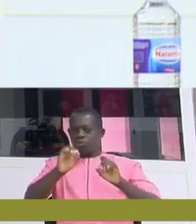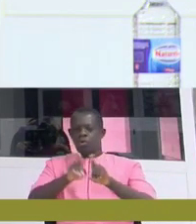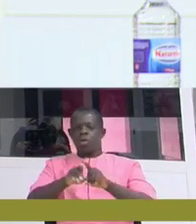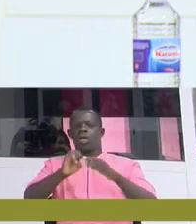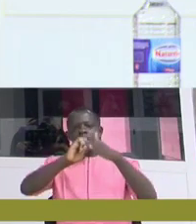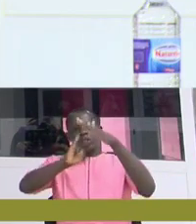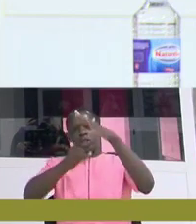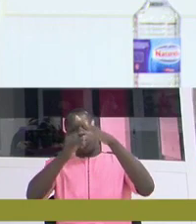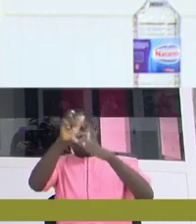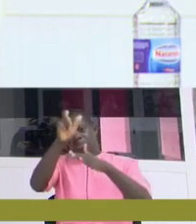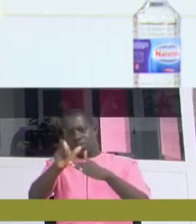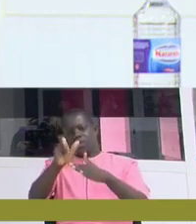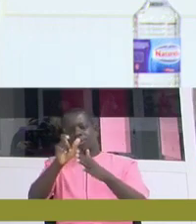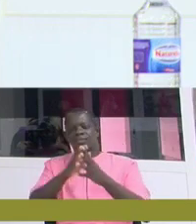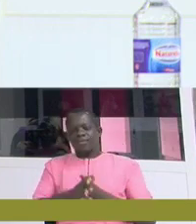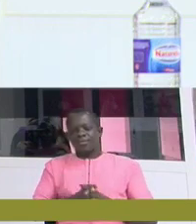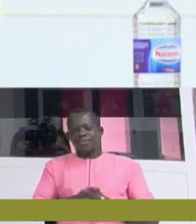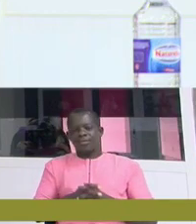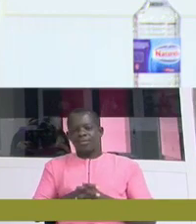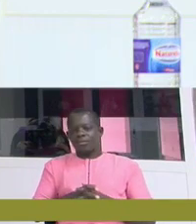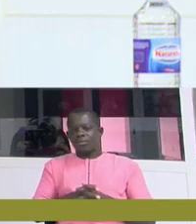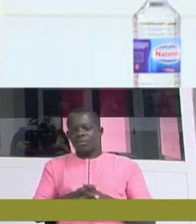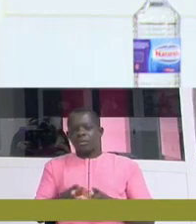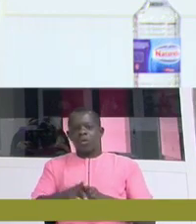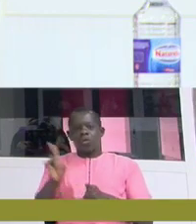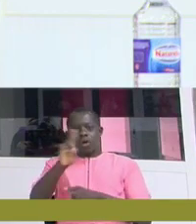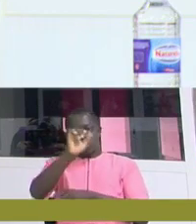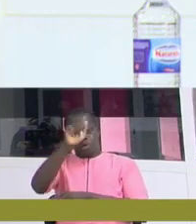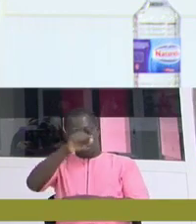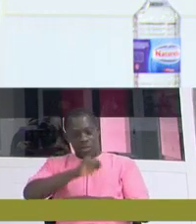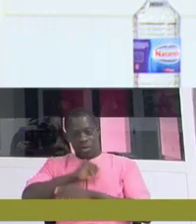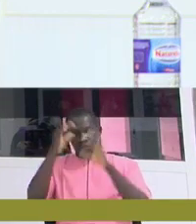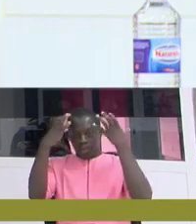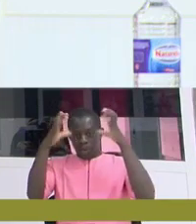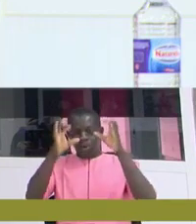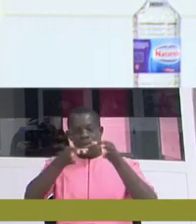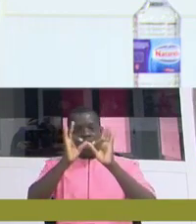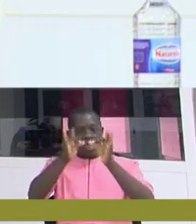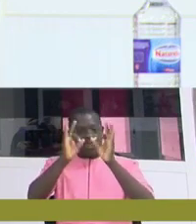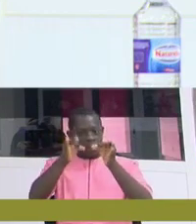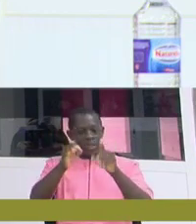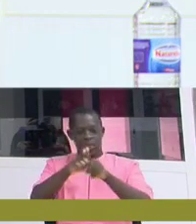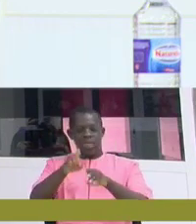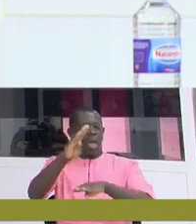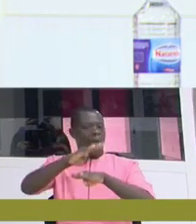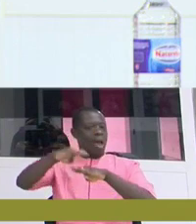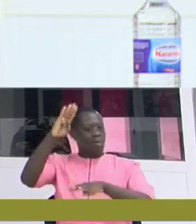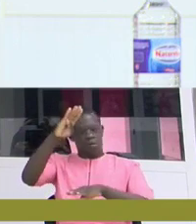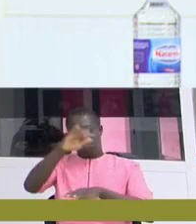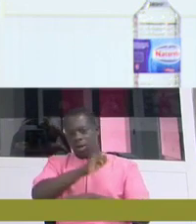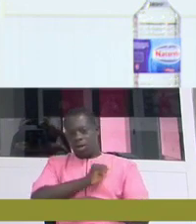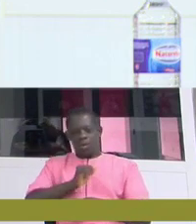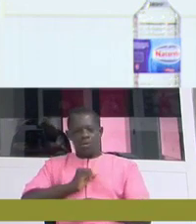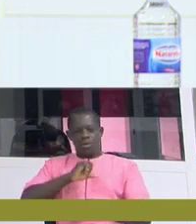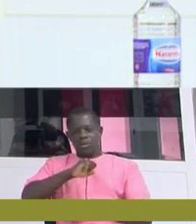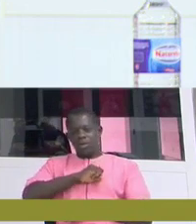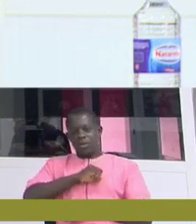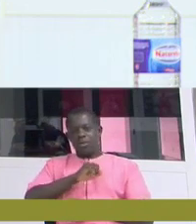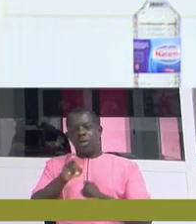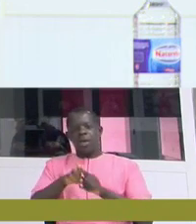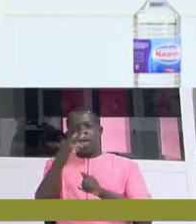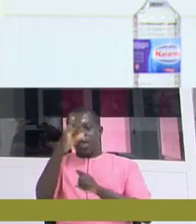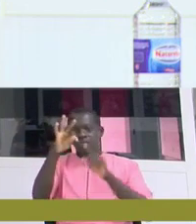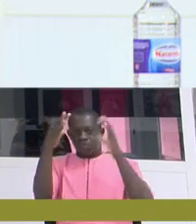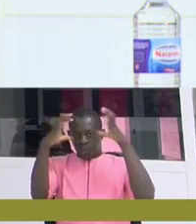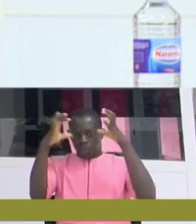We have no promotion. We are genius. Take a matter man for them. The matter that you are narrating here is above our heads. Because ni case ni